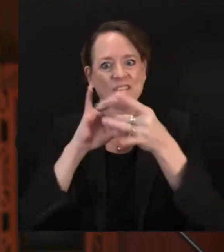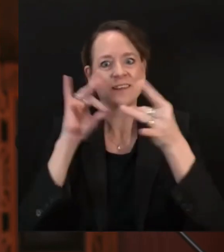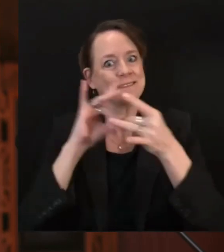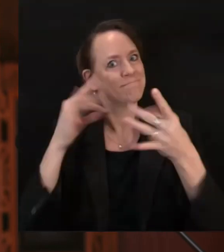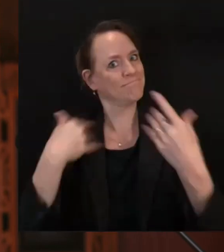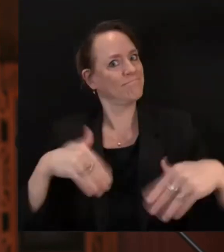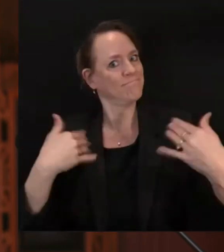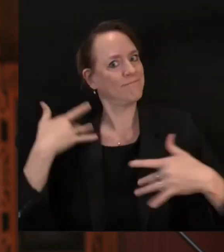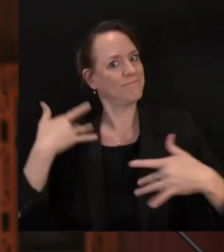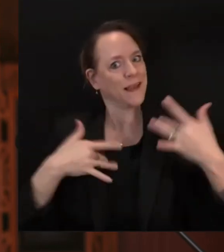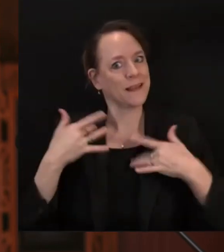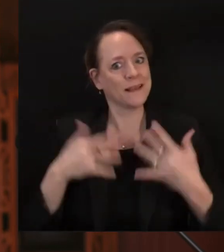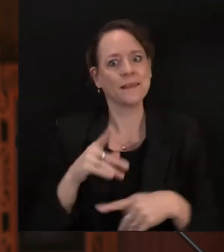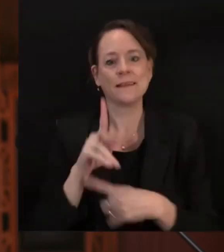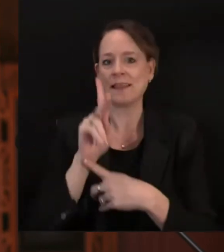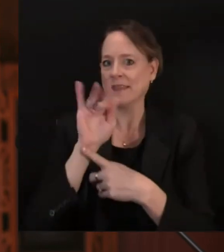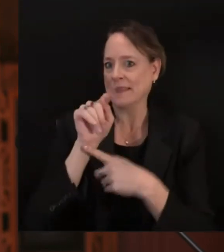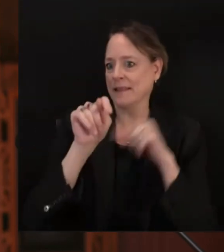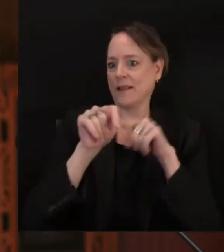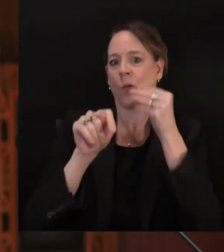collection